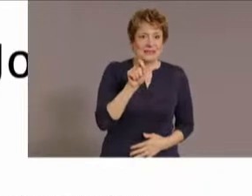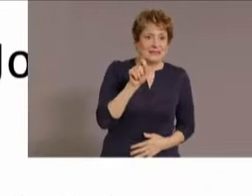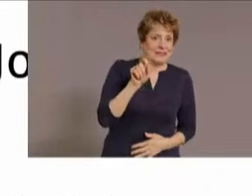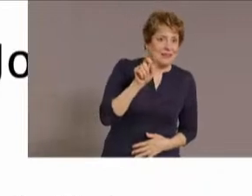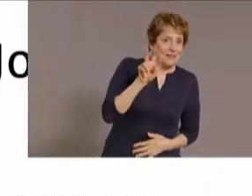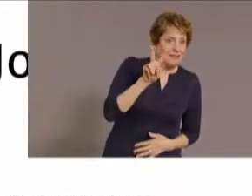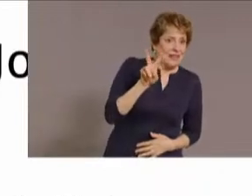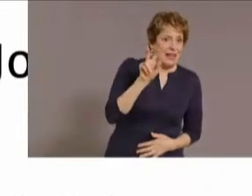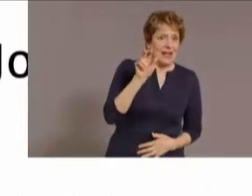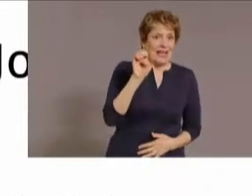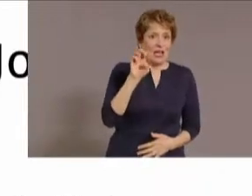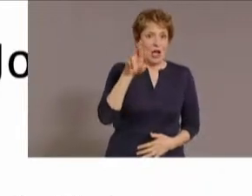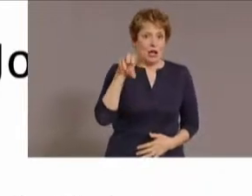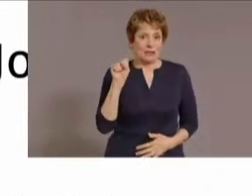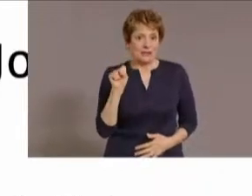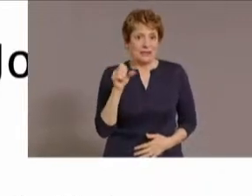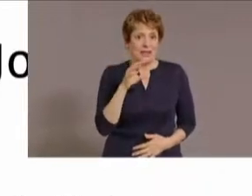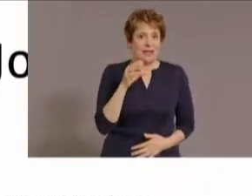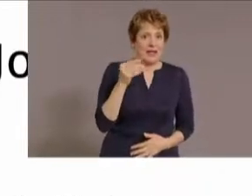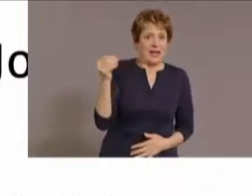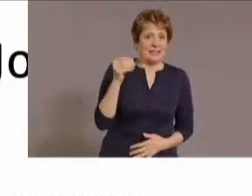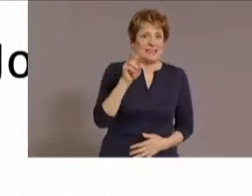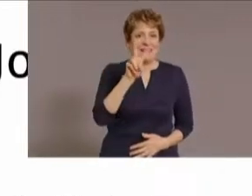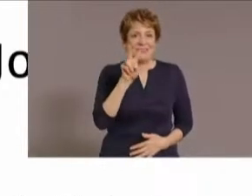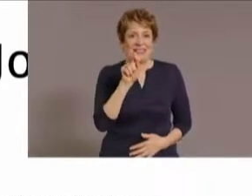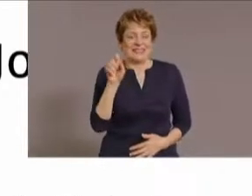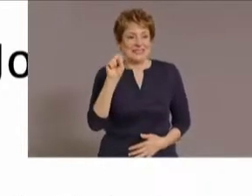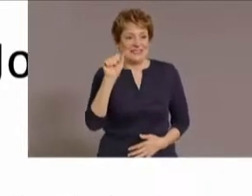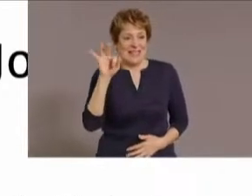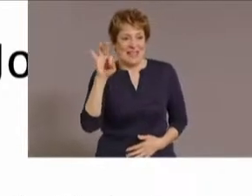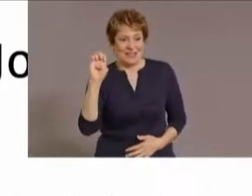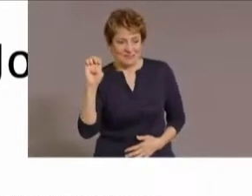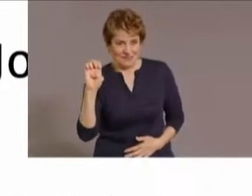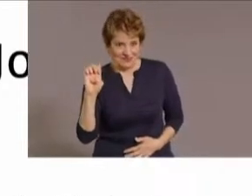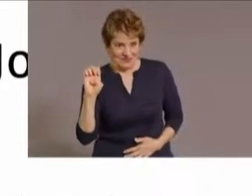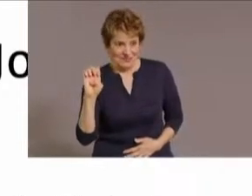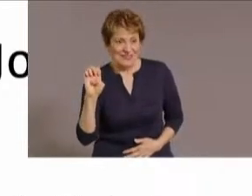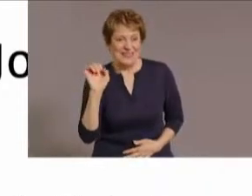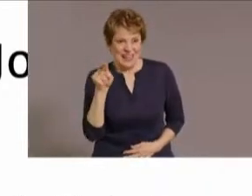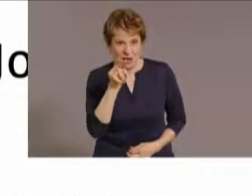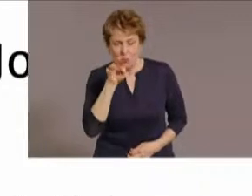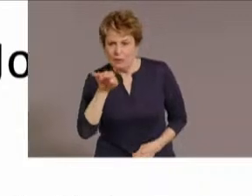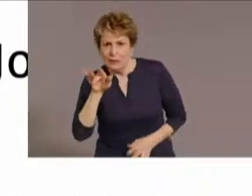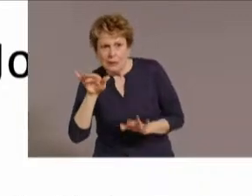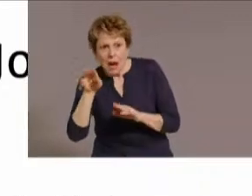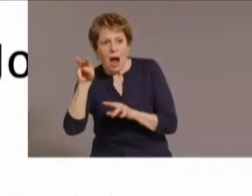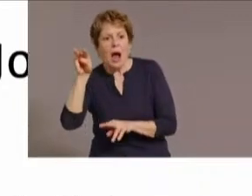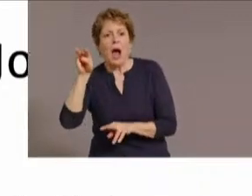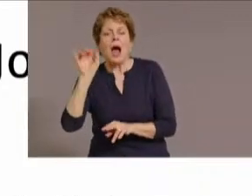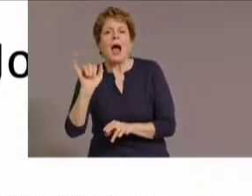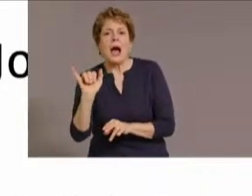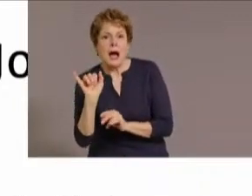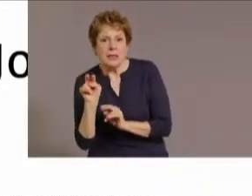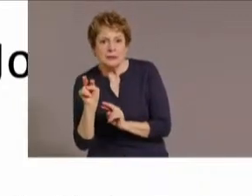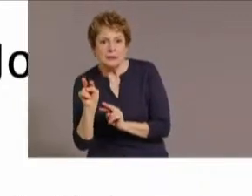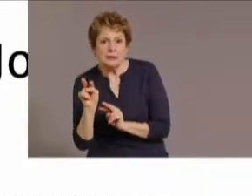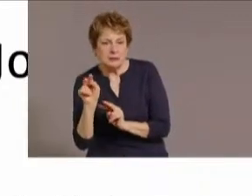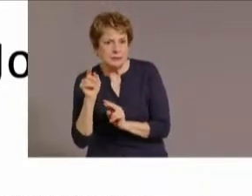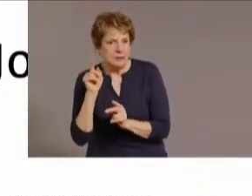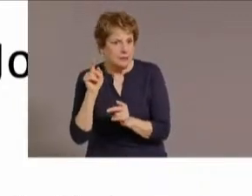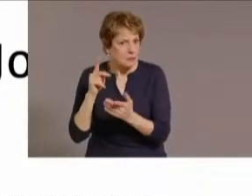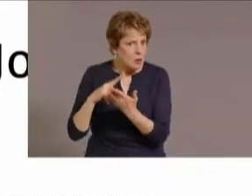get the opportunity to enroll in vSafe, which is a vaccine monitoring program that you can do through your phone or